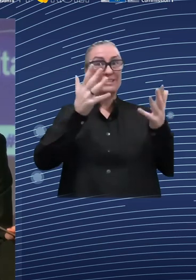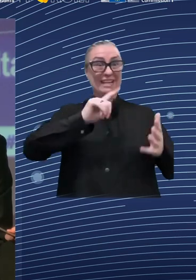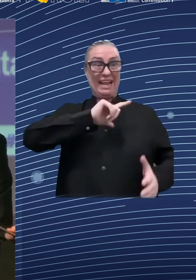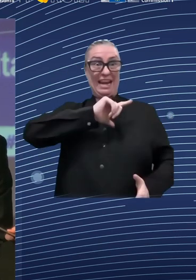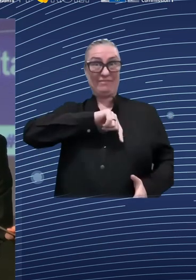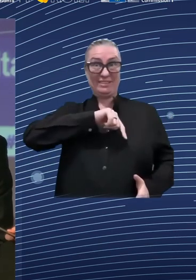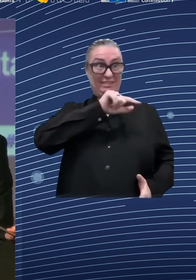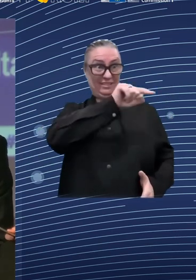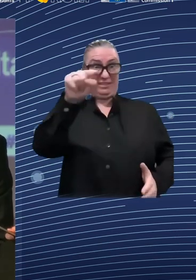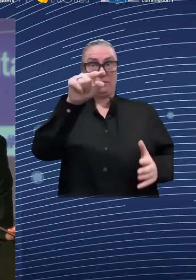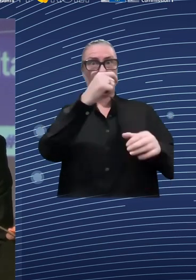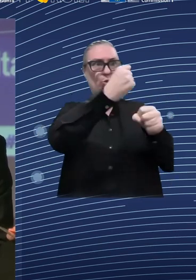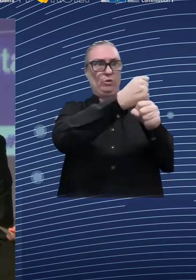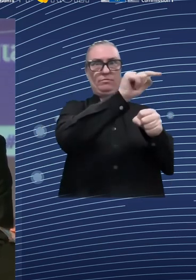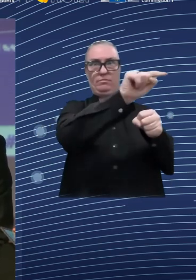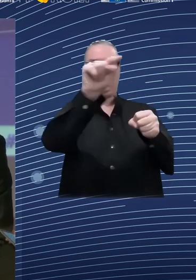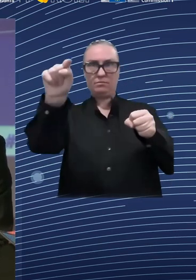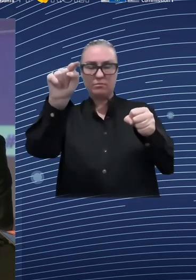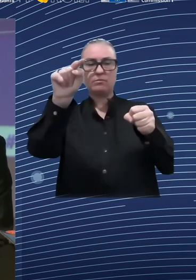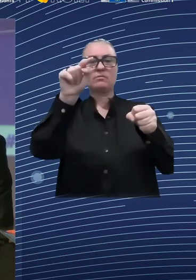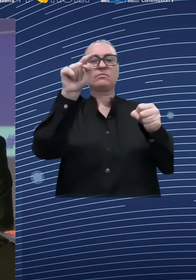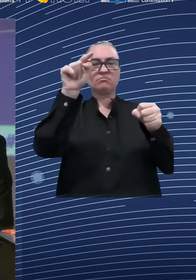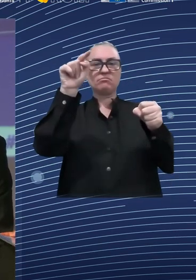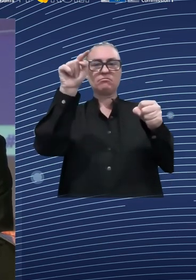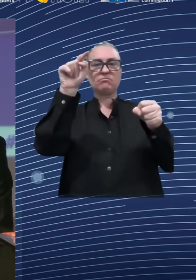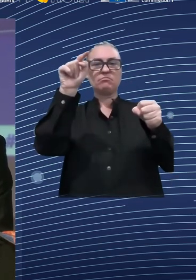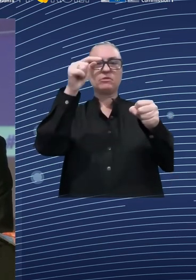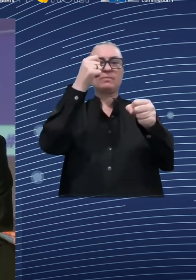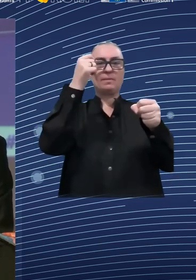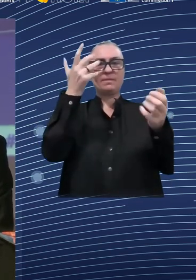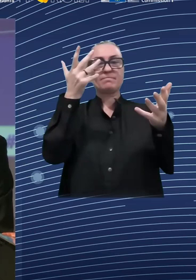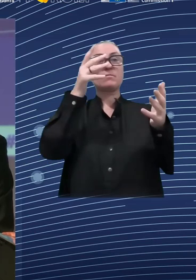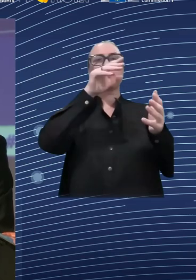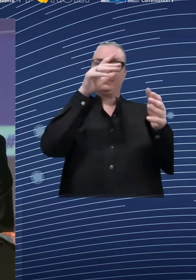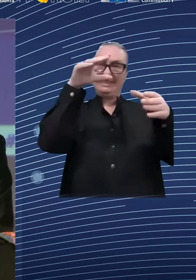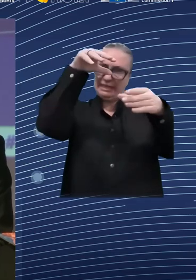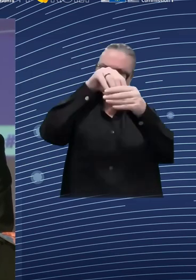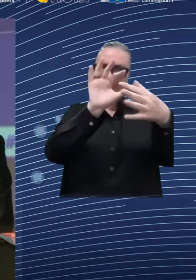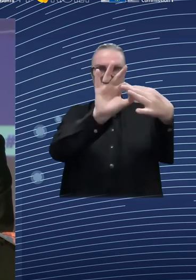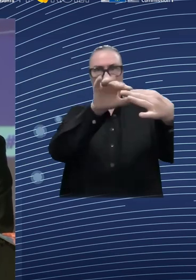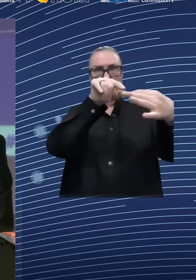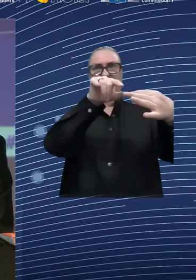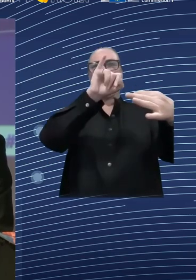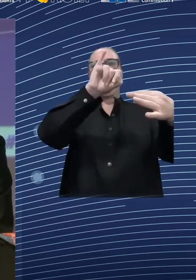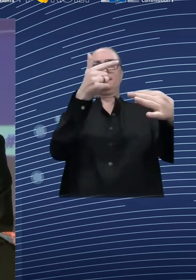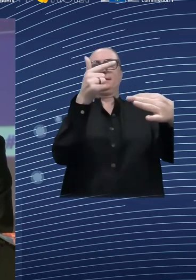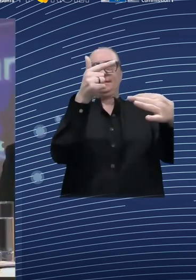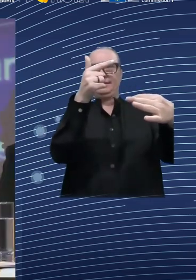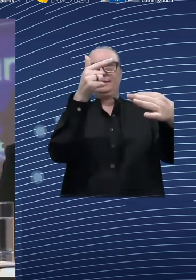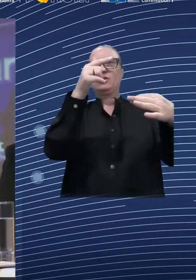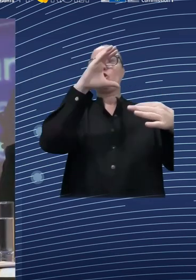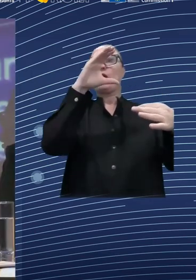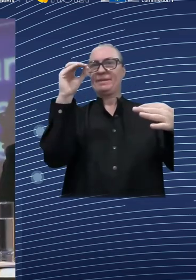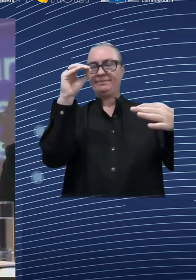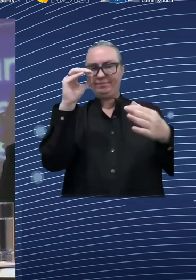drive digital transformation within SMEs of whole Europe. And